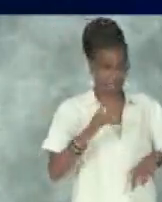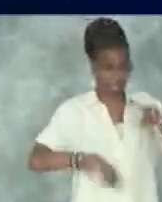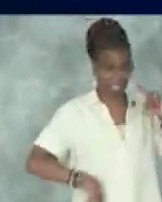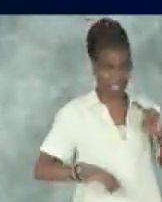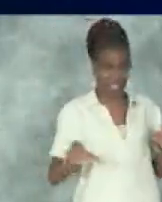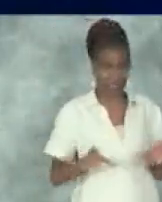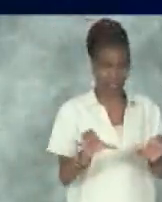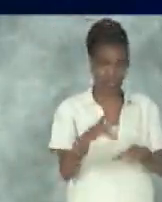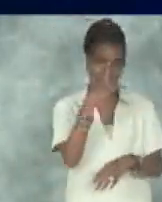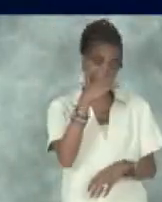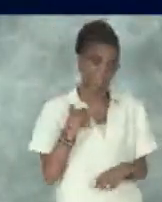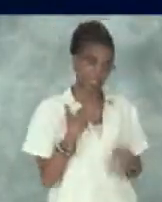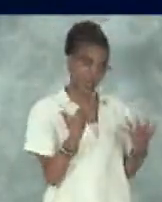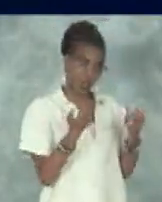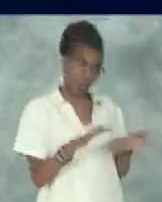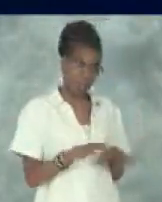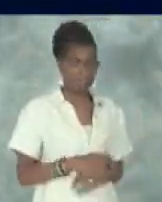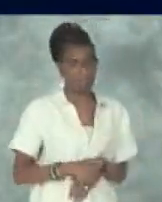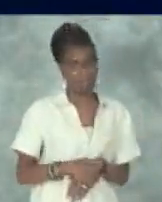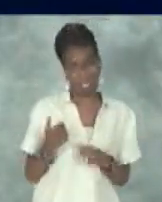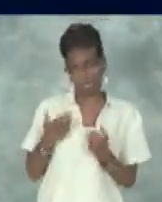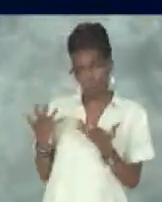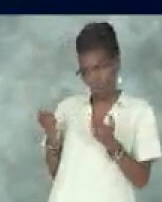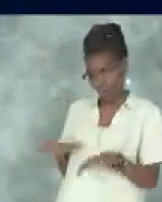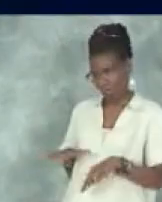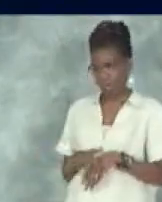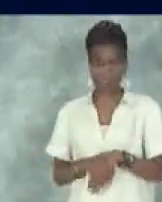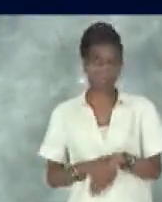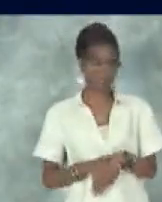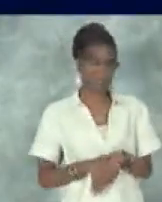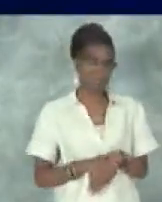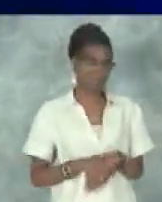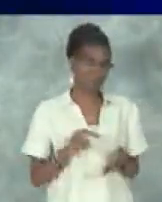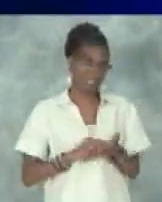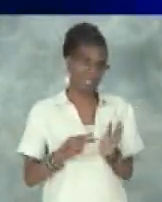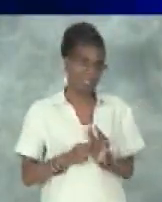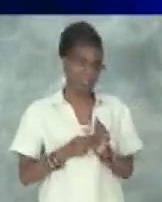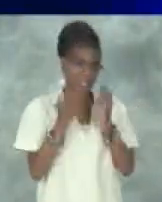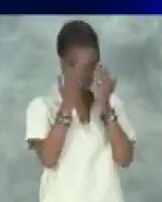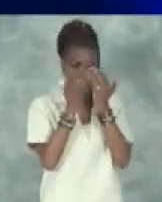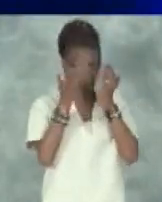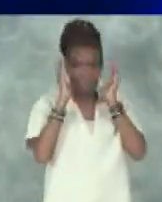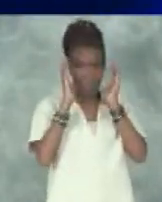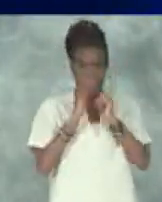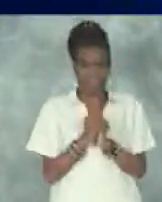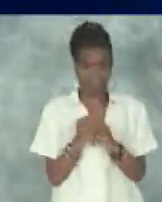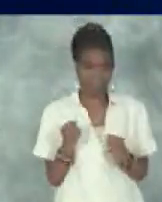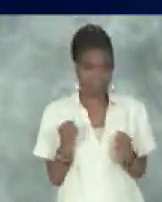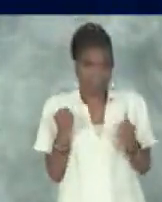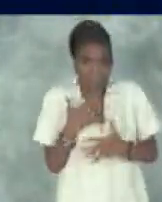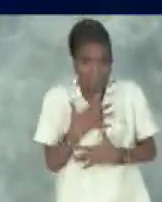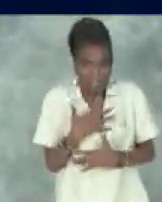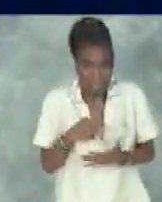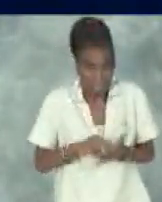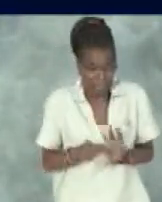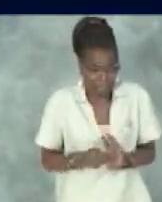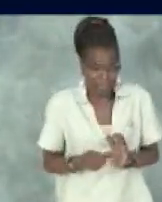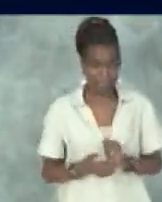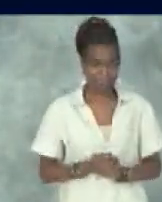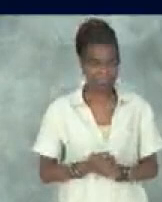don't want to, and don't want to usually wears a mask of scared to. I'm going to try it